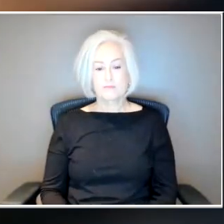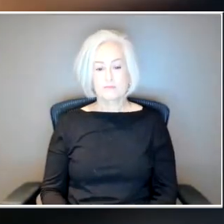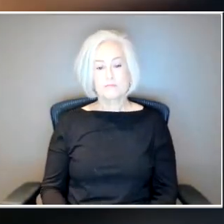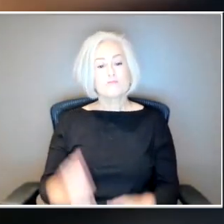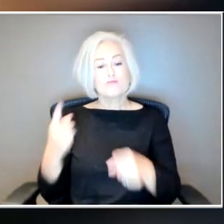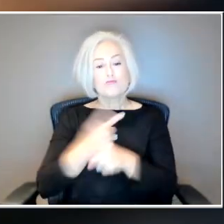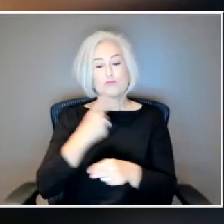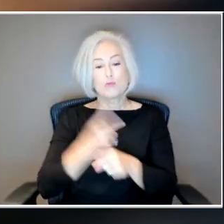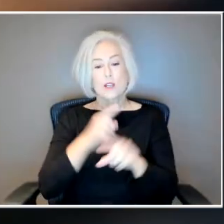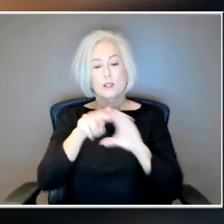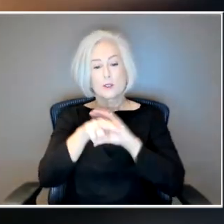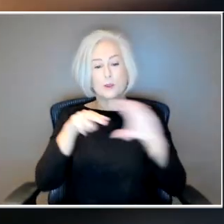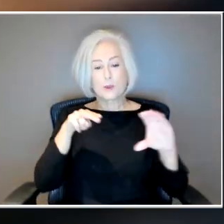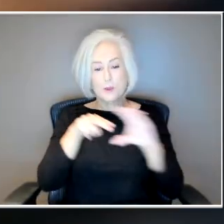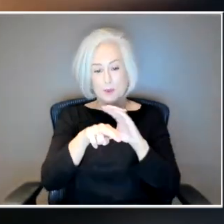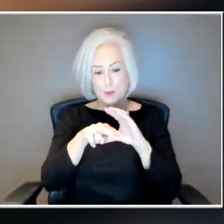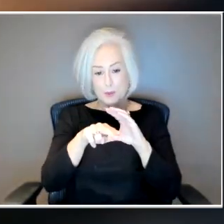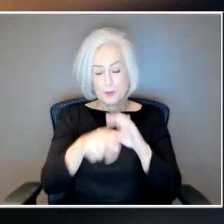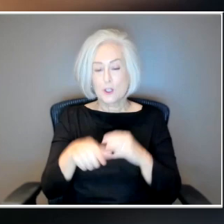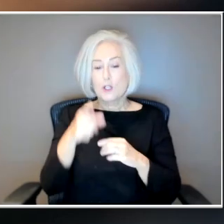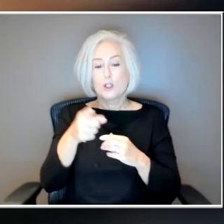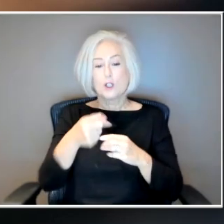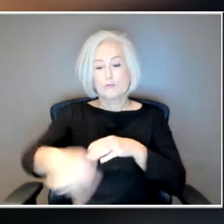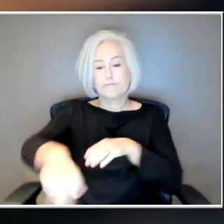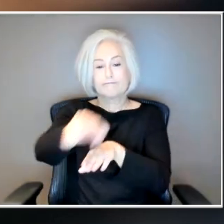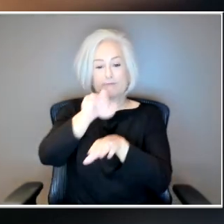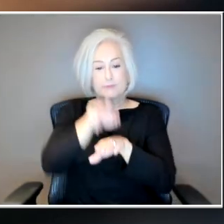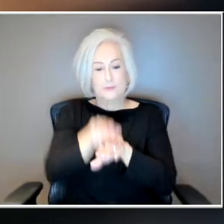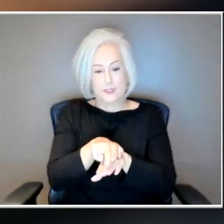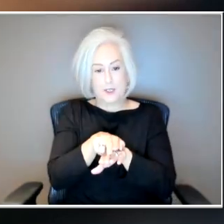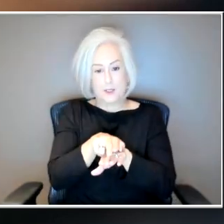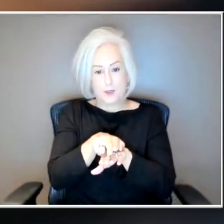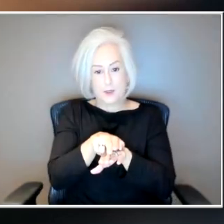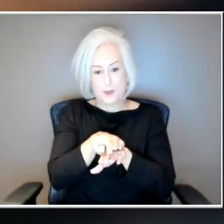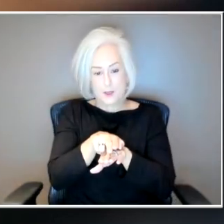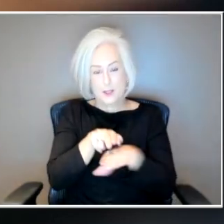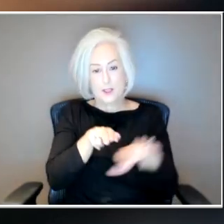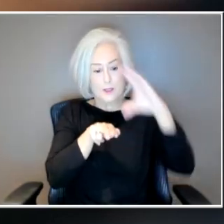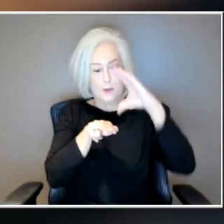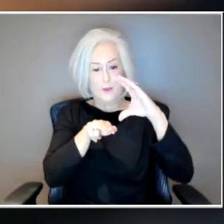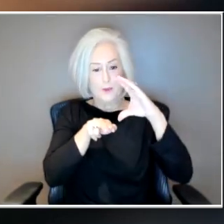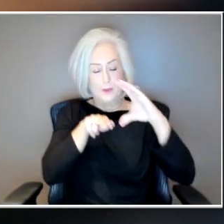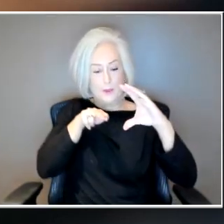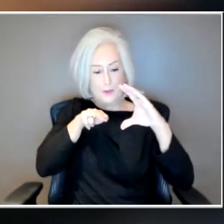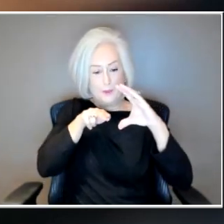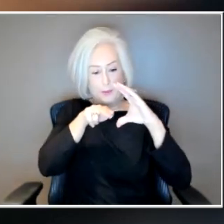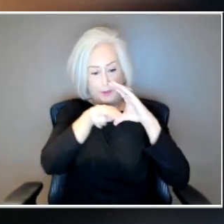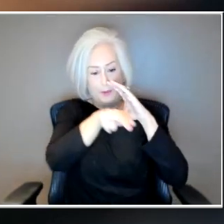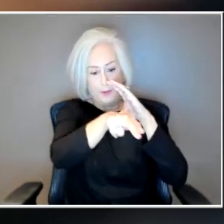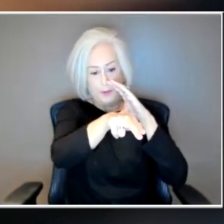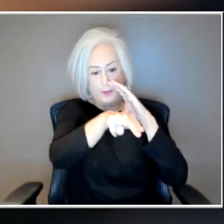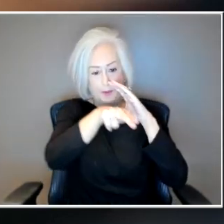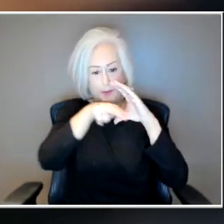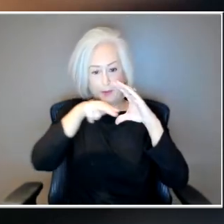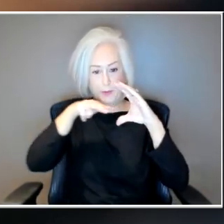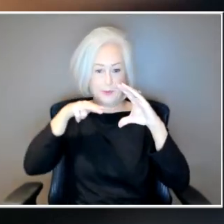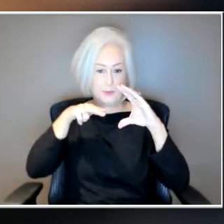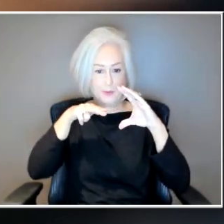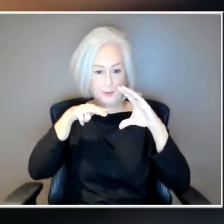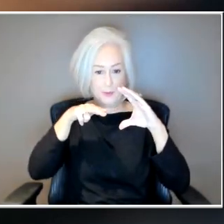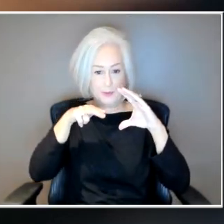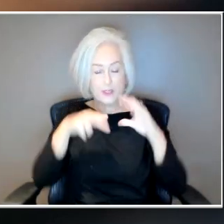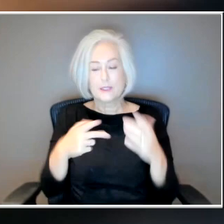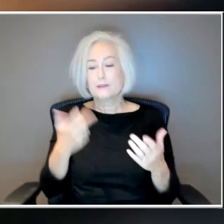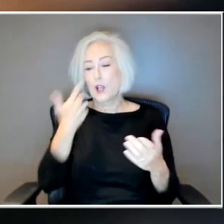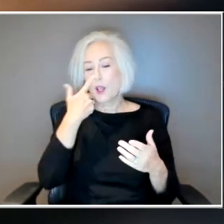regular CT scan. You basically lay on a table, pass through the CT scanner. It's basically X-ray, so